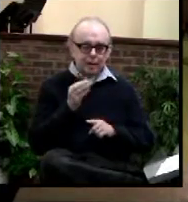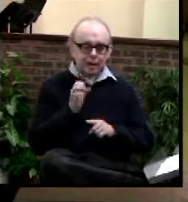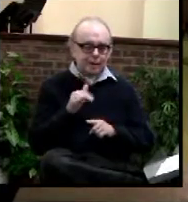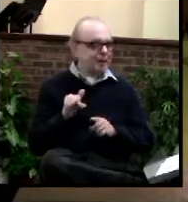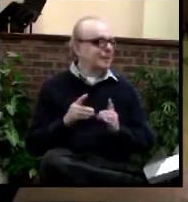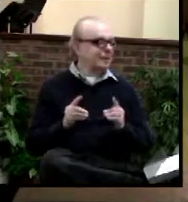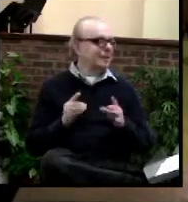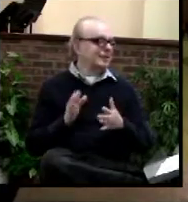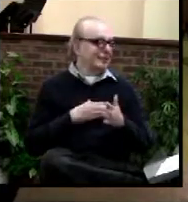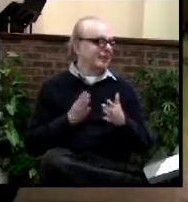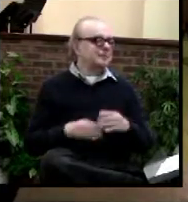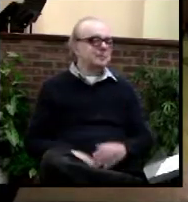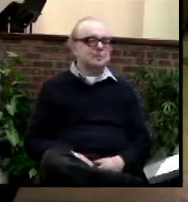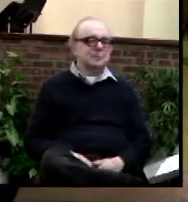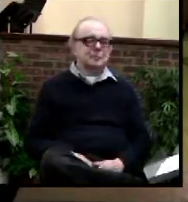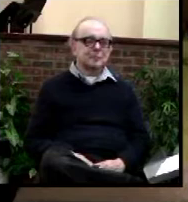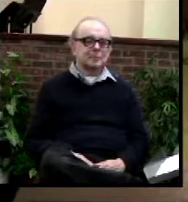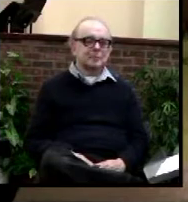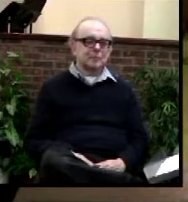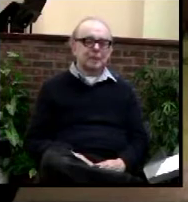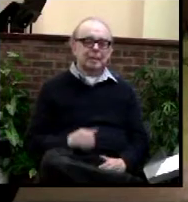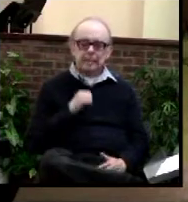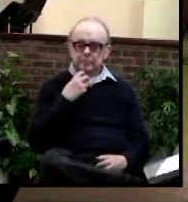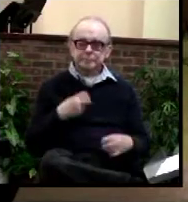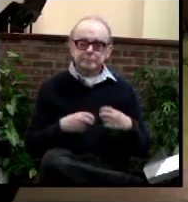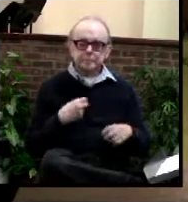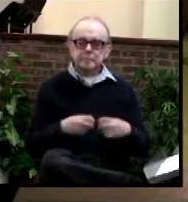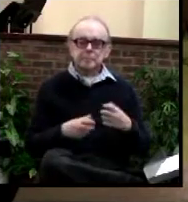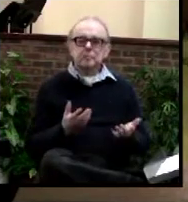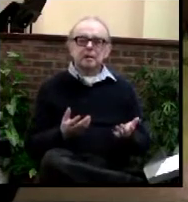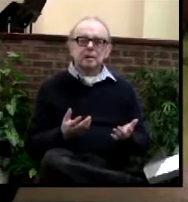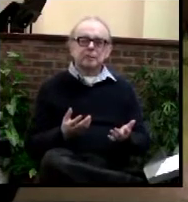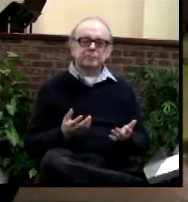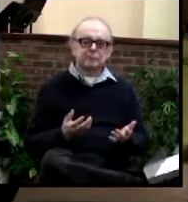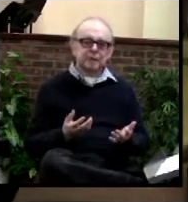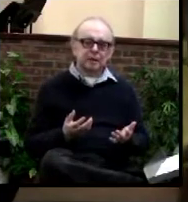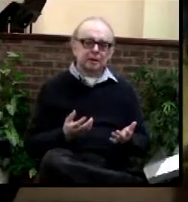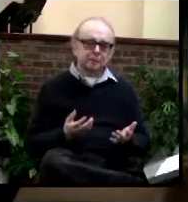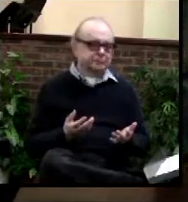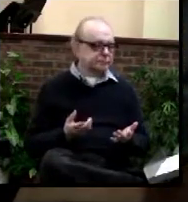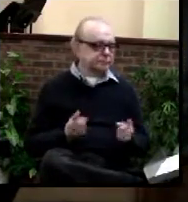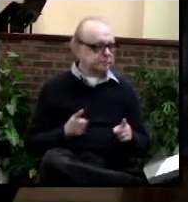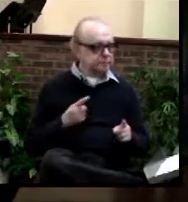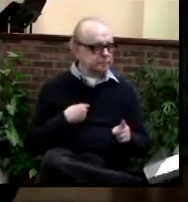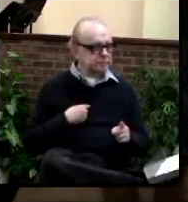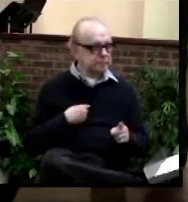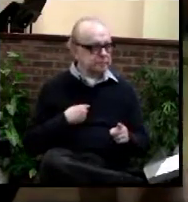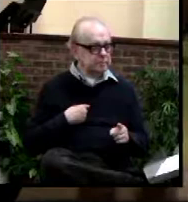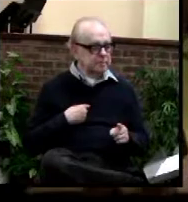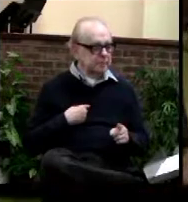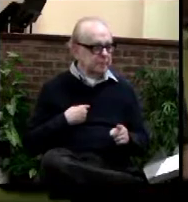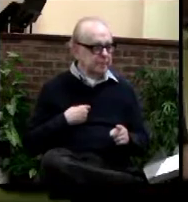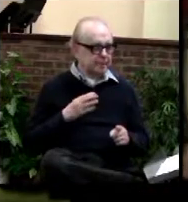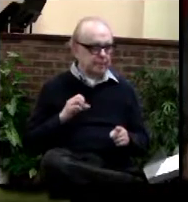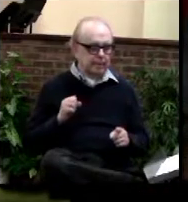But that's not the problem. The problem is this. When you have the symphony, you do not have